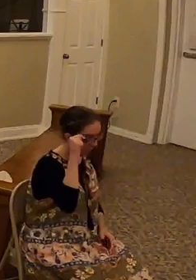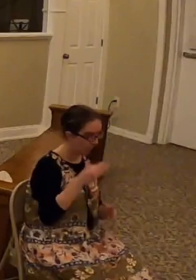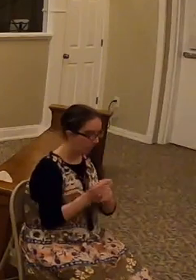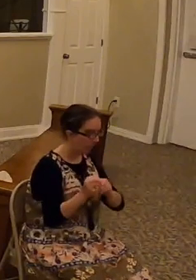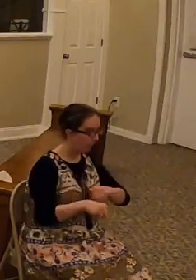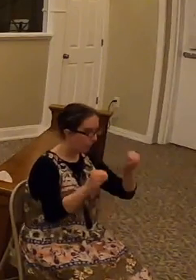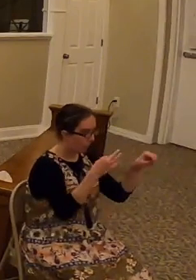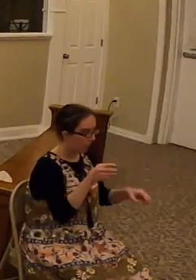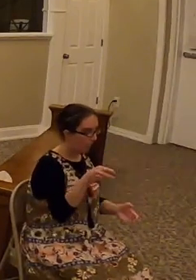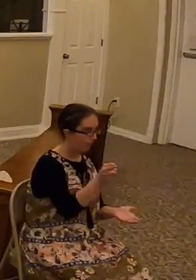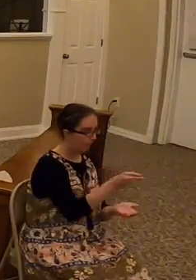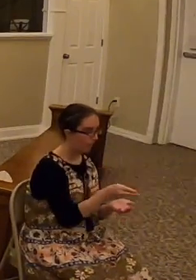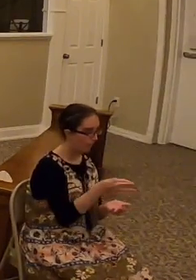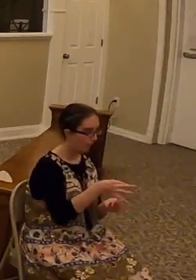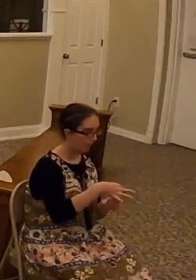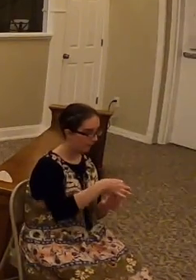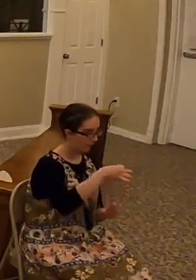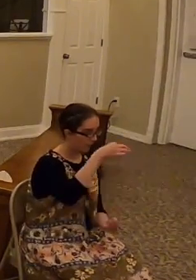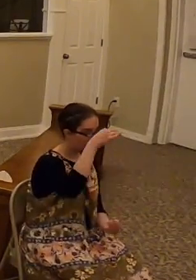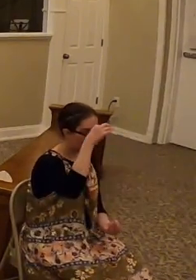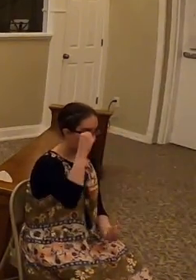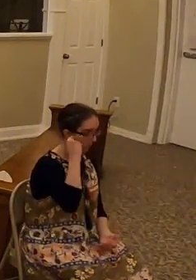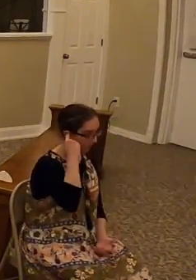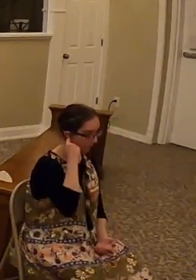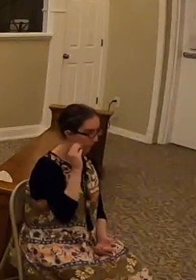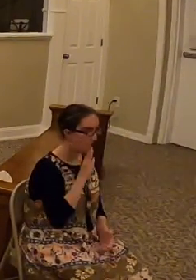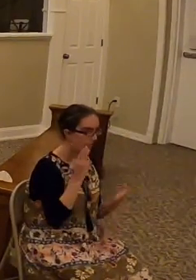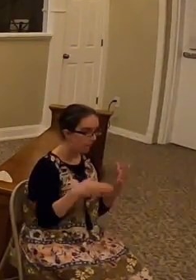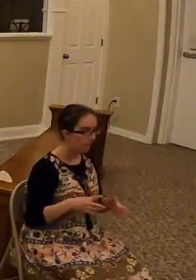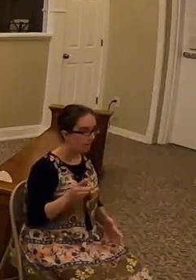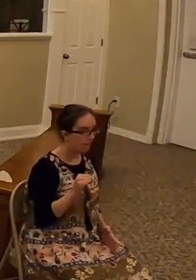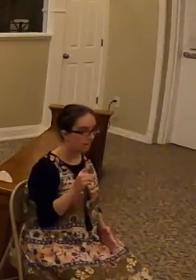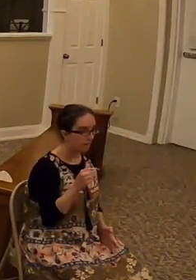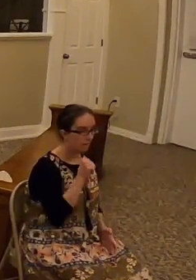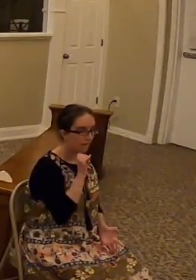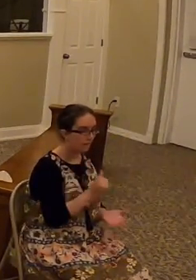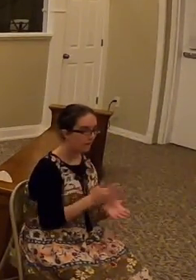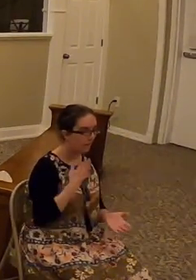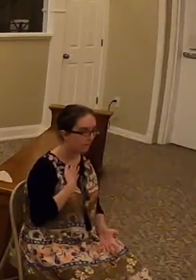the move of the Holy Ghost. Amen. Been there, done that myself.